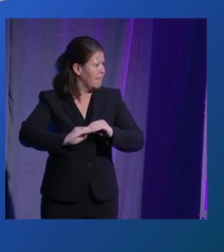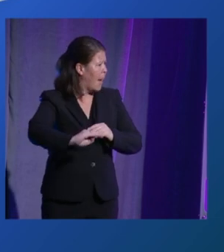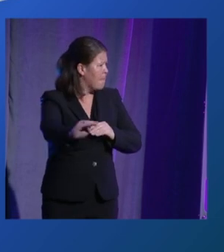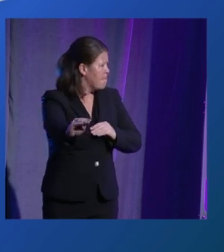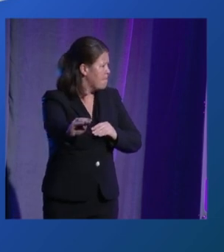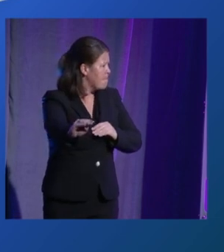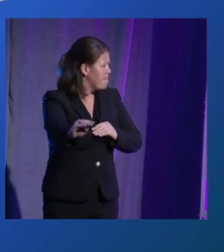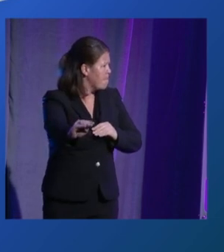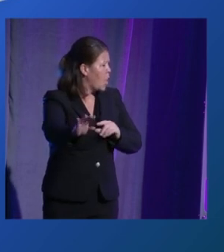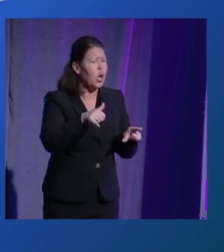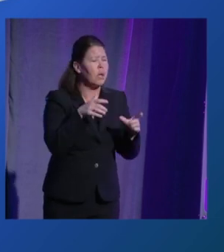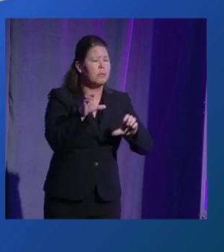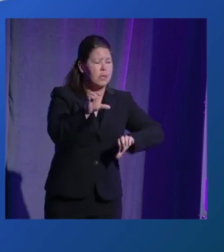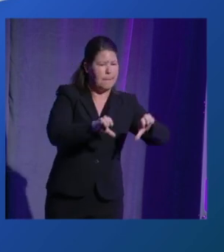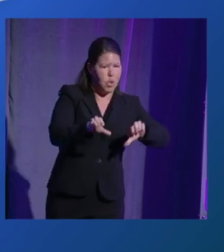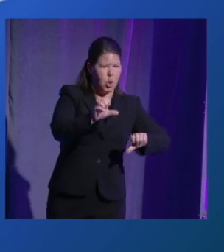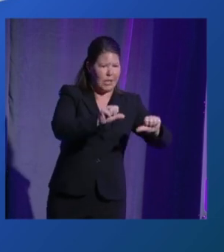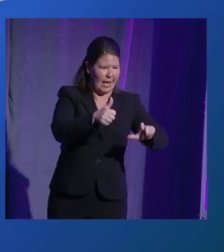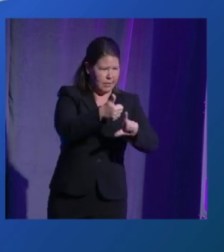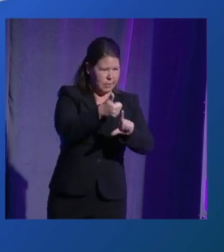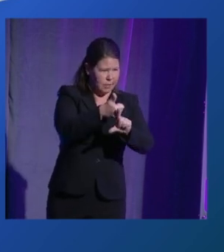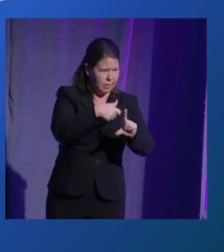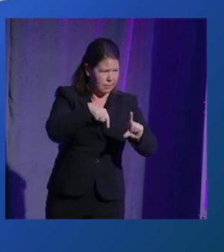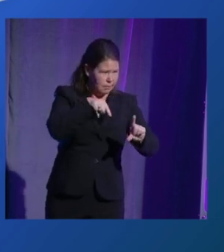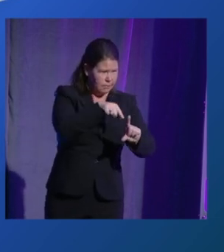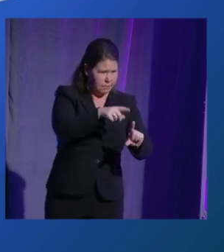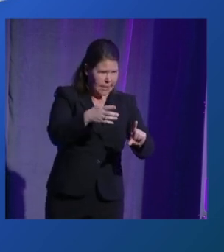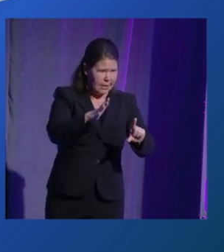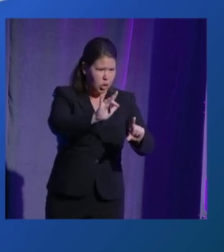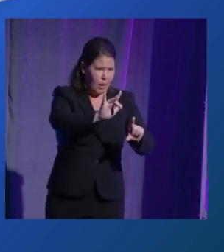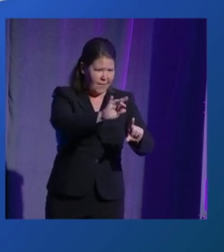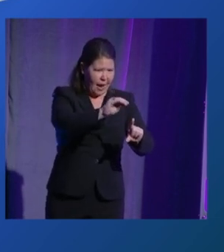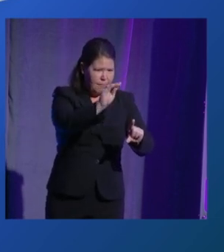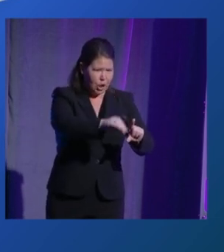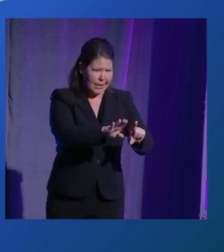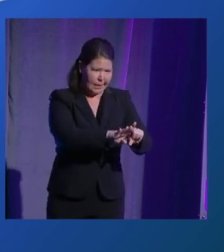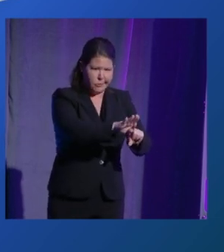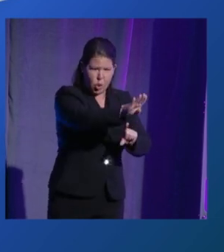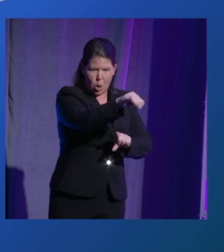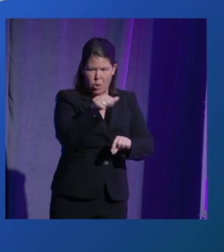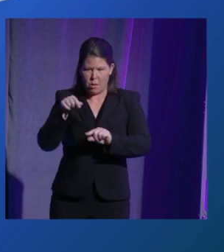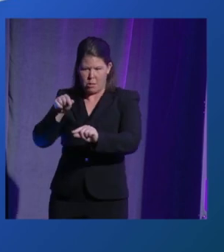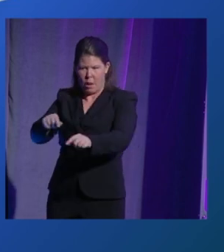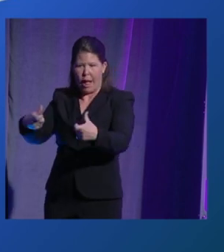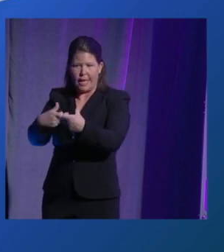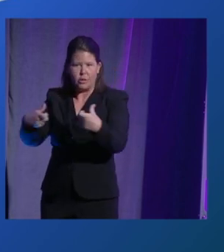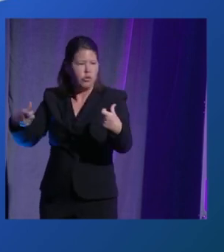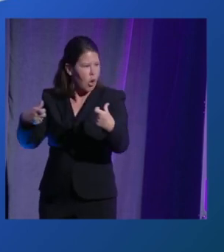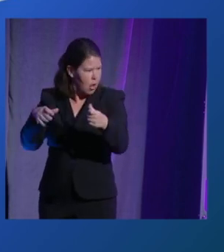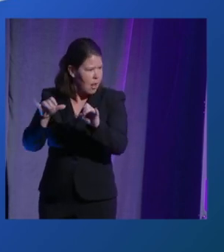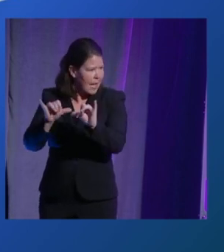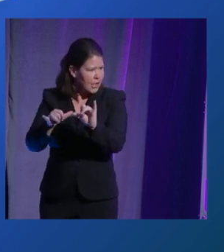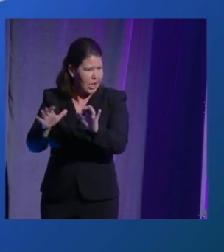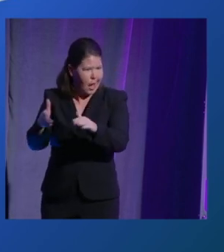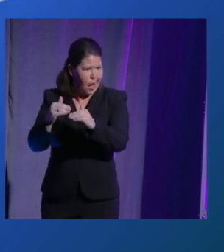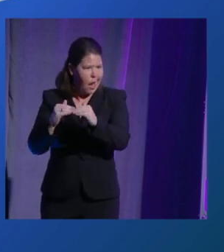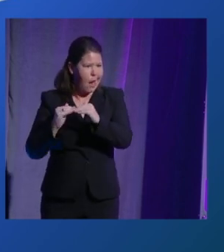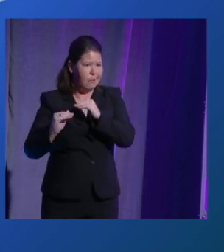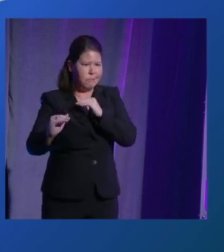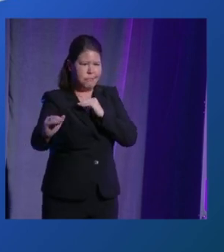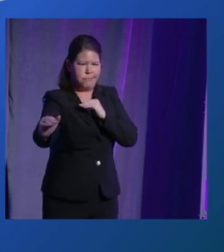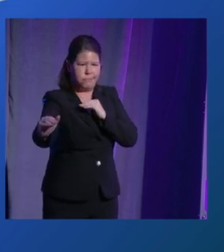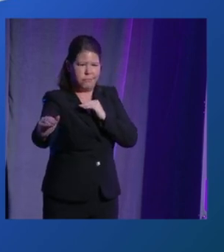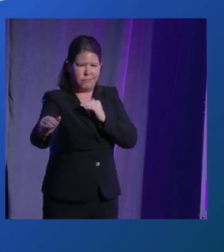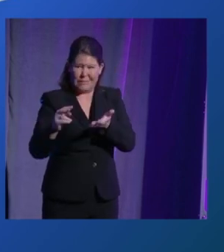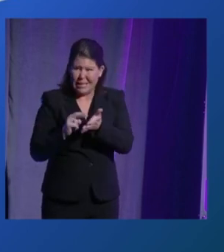flat that should concern us because other countries are exponentially improving not only the quality of their engineering